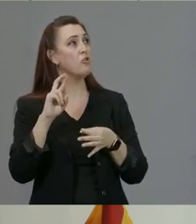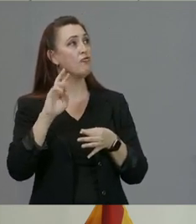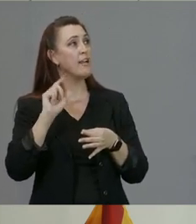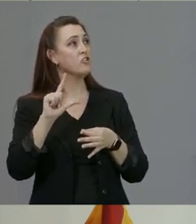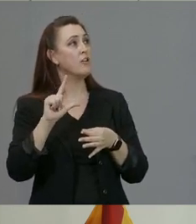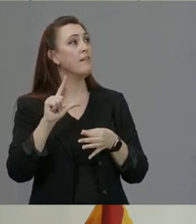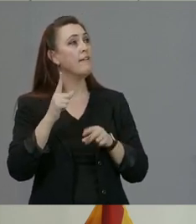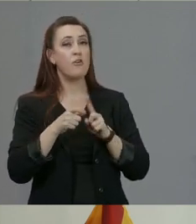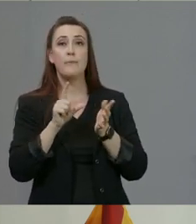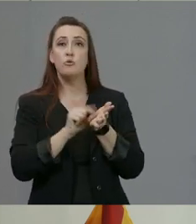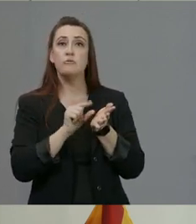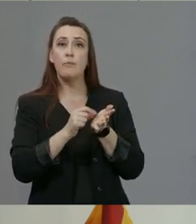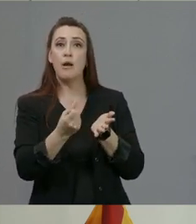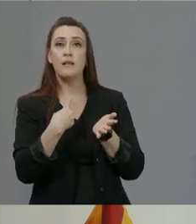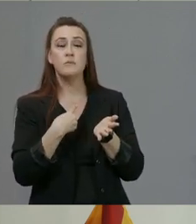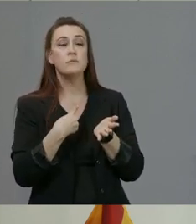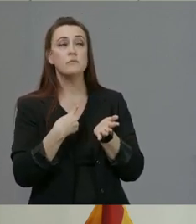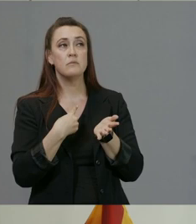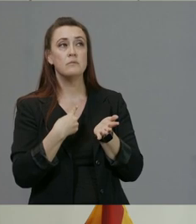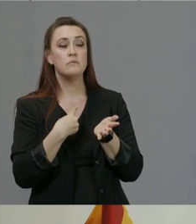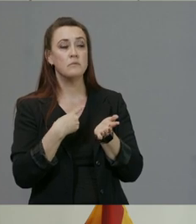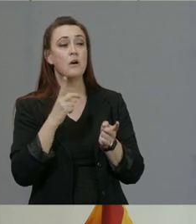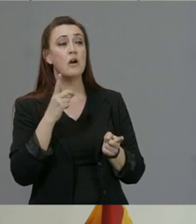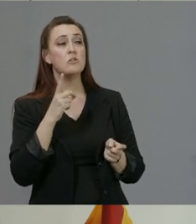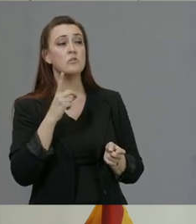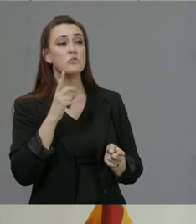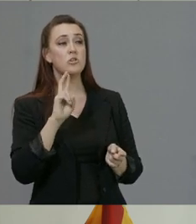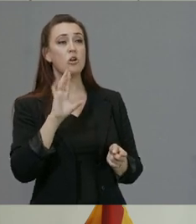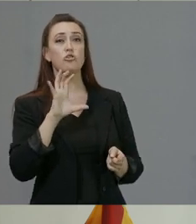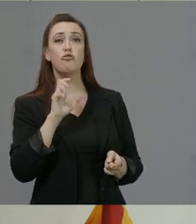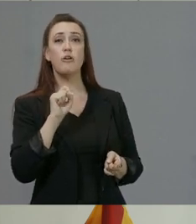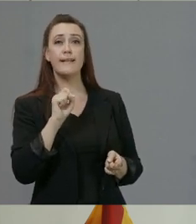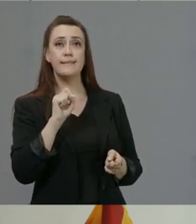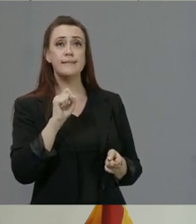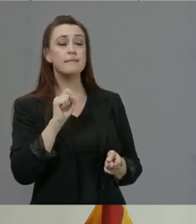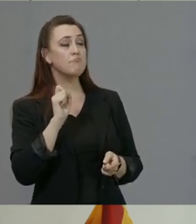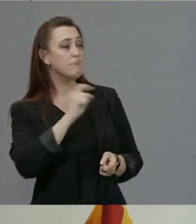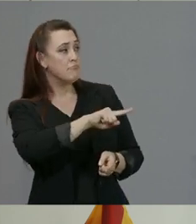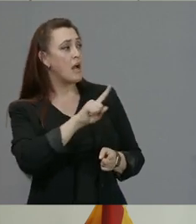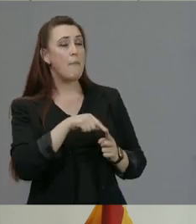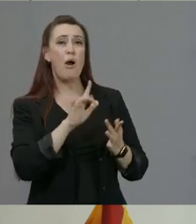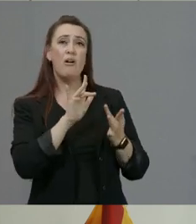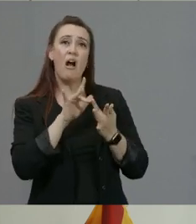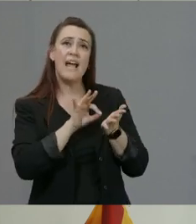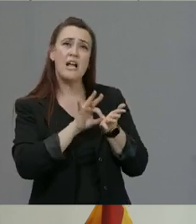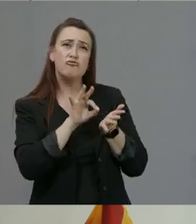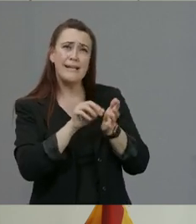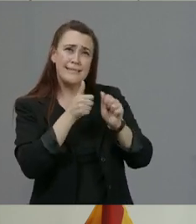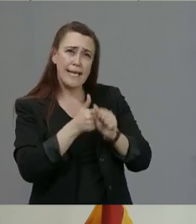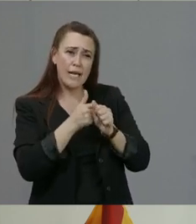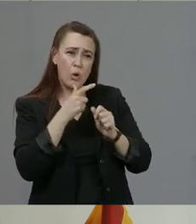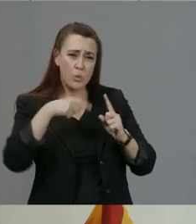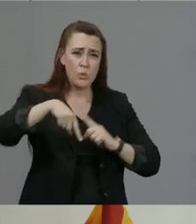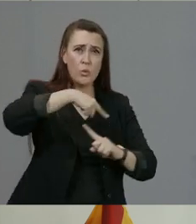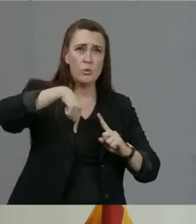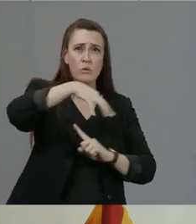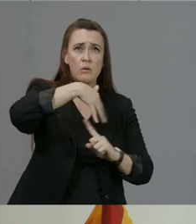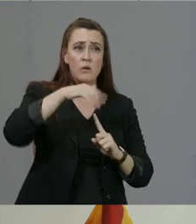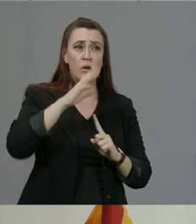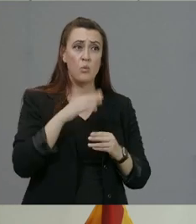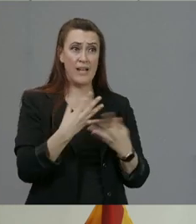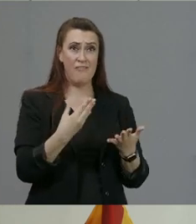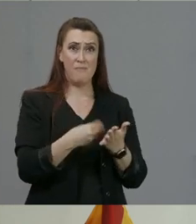go ahead. Dr. Christ, can you go into detail about the contact tracing and if the state will give more funding to counties to